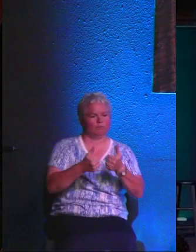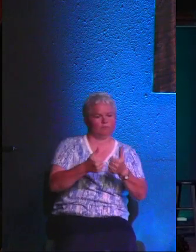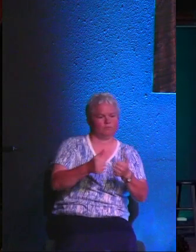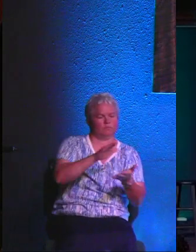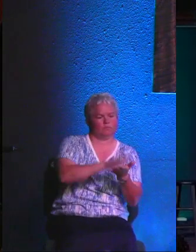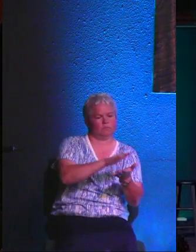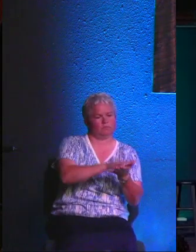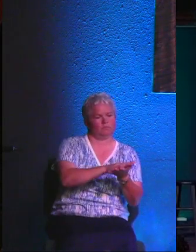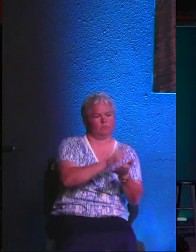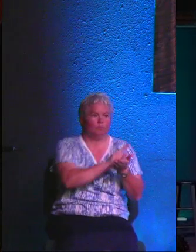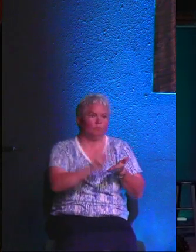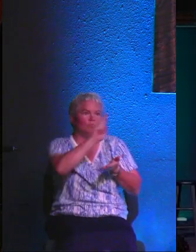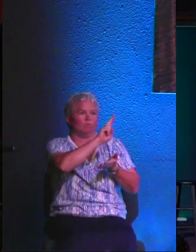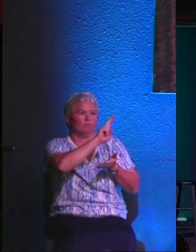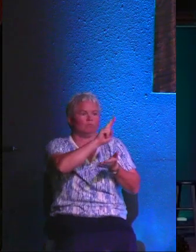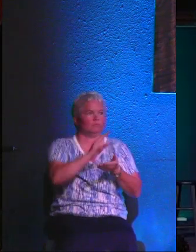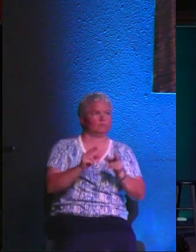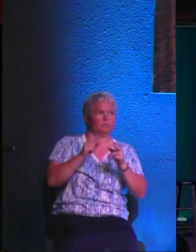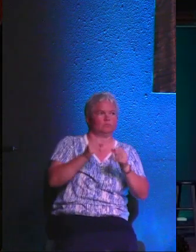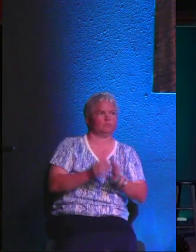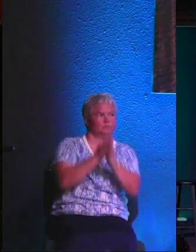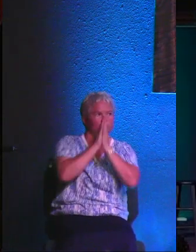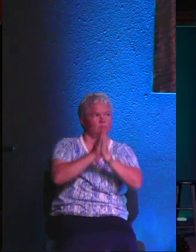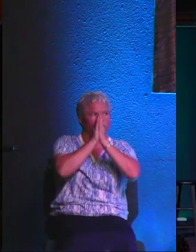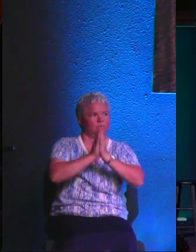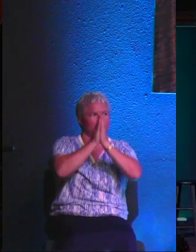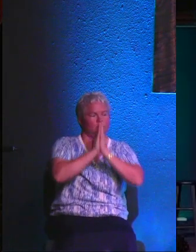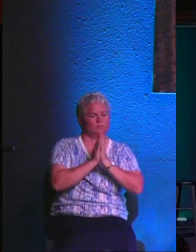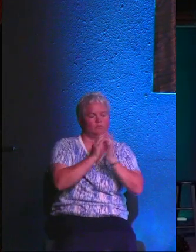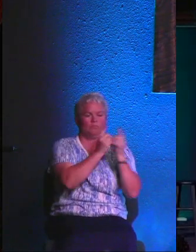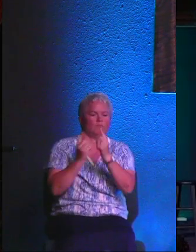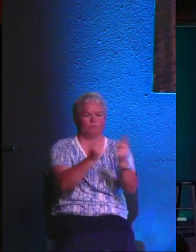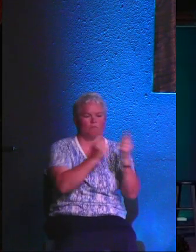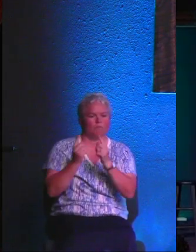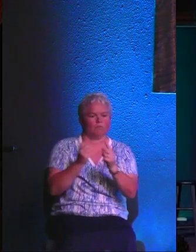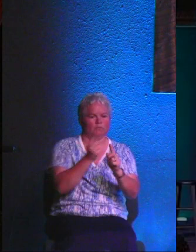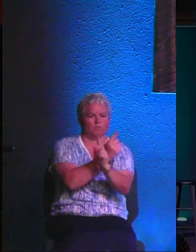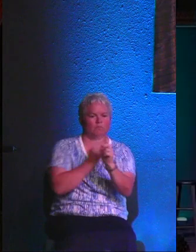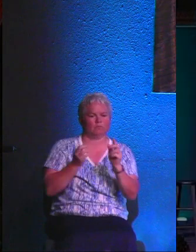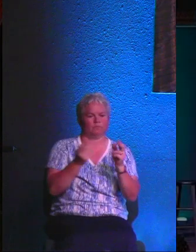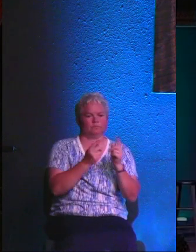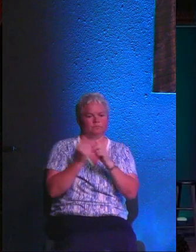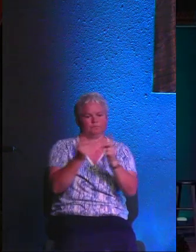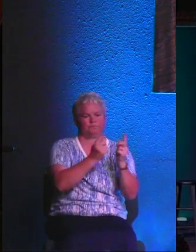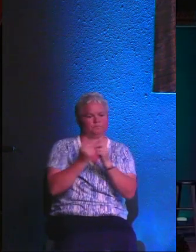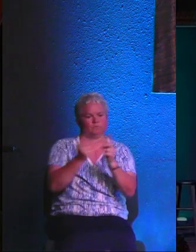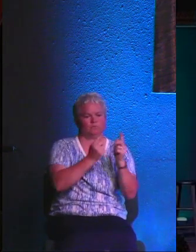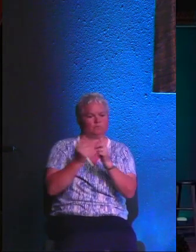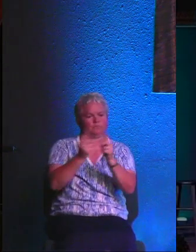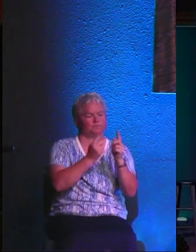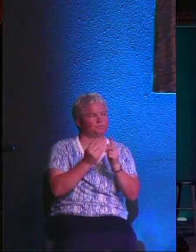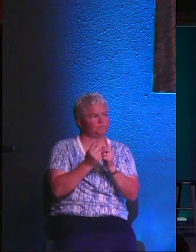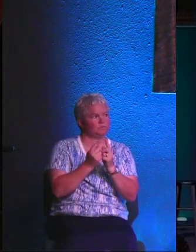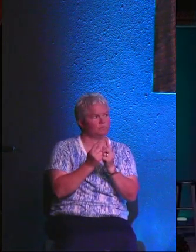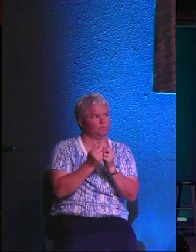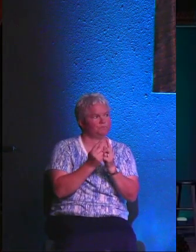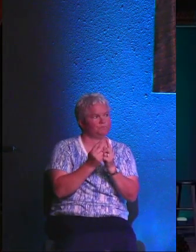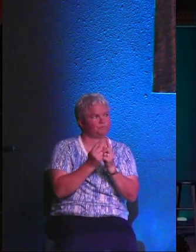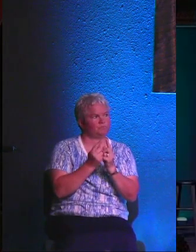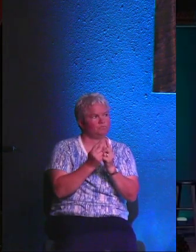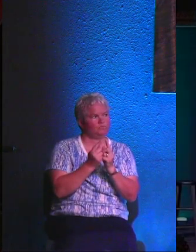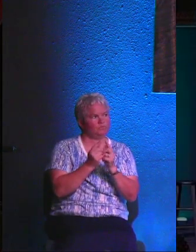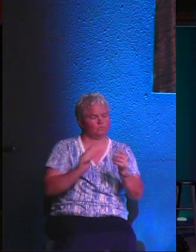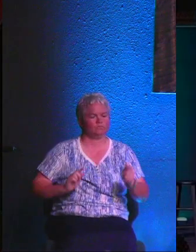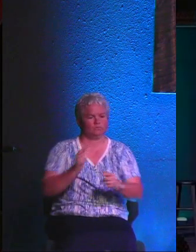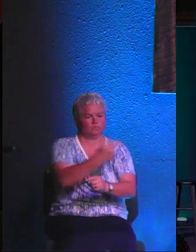campuses come together and we worship and we fellowship and we just spend time in God's goodness and all of the things that he has